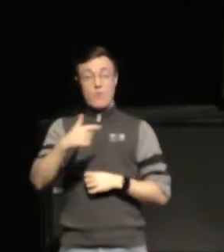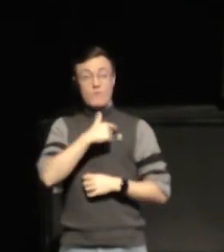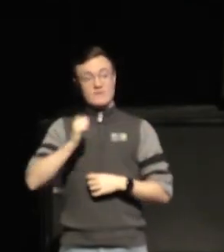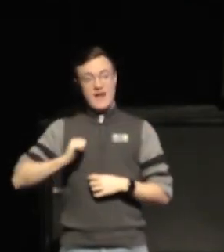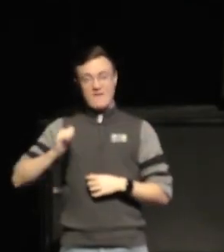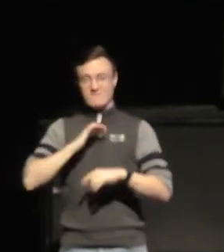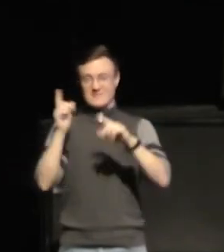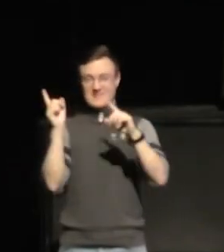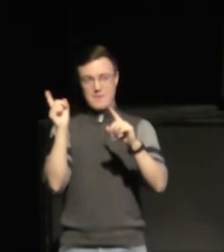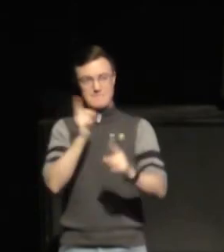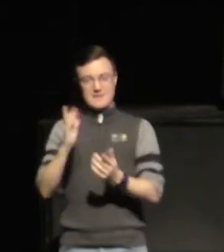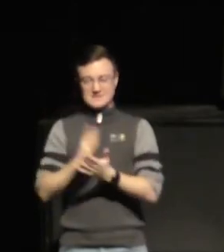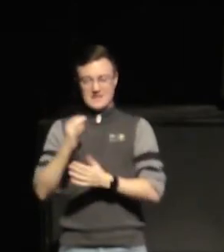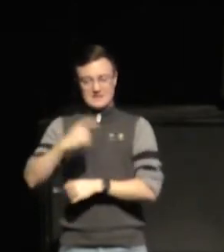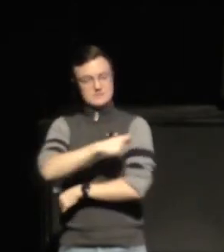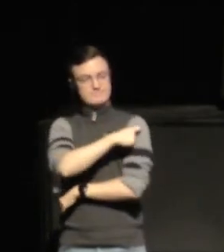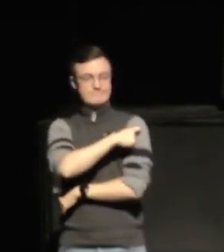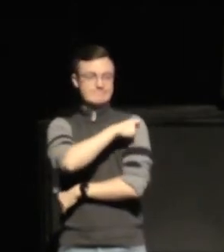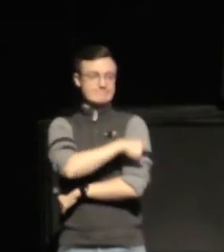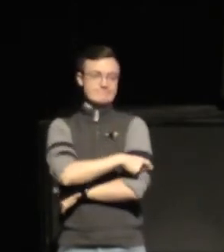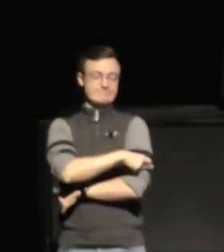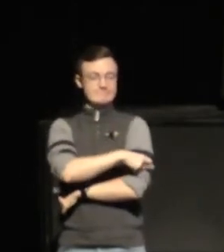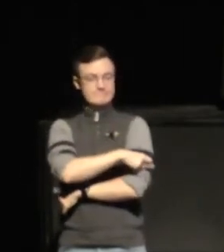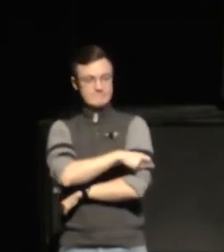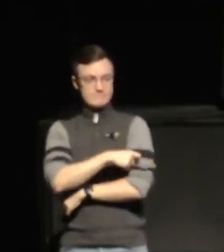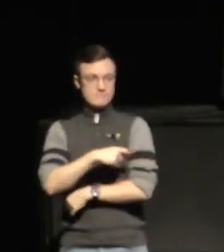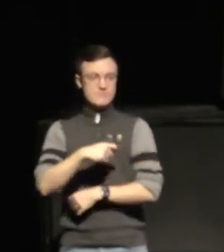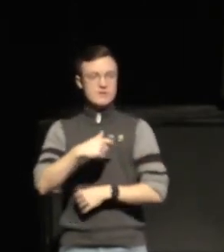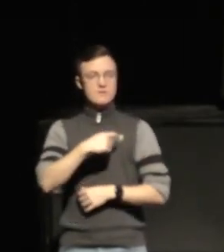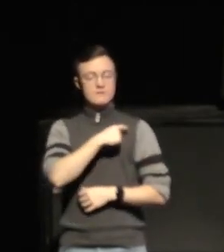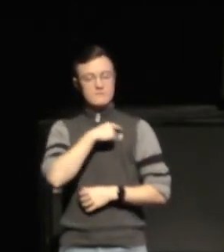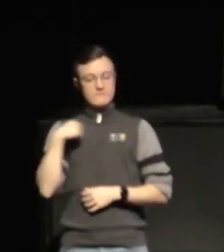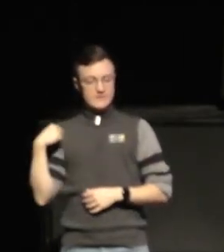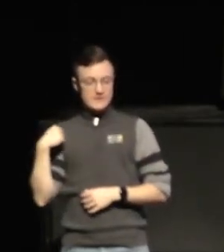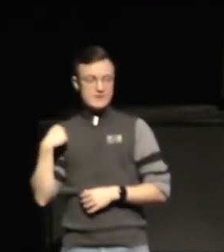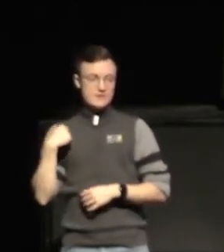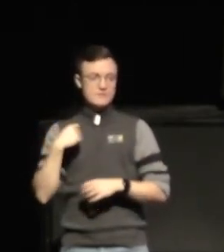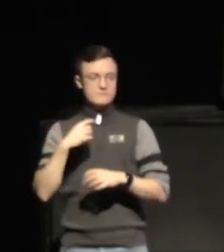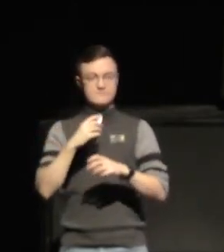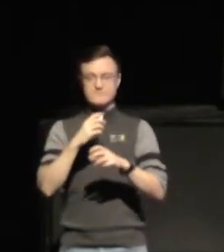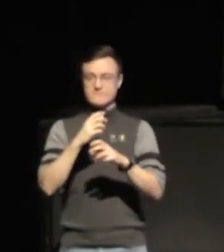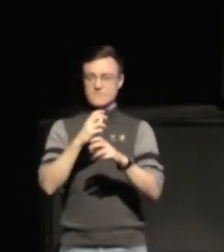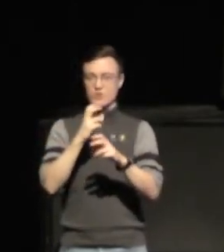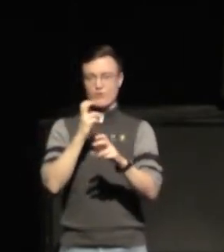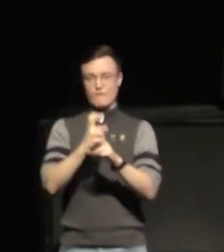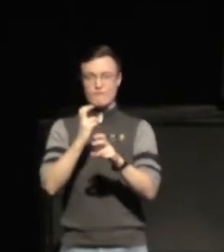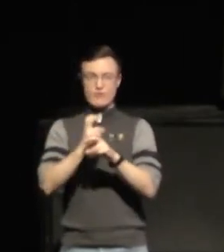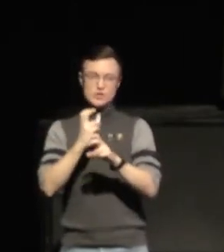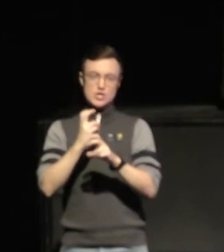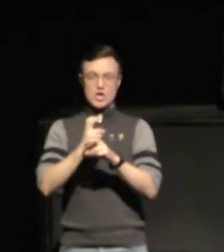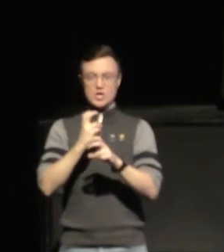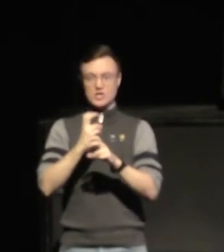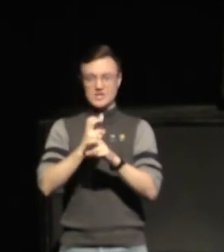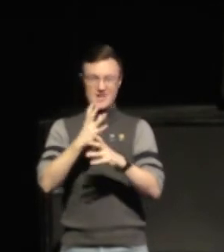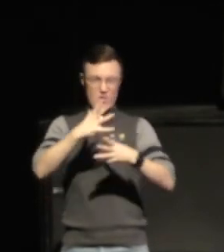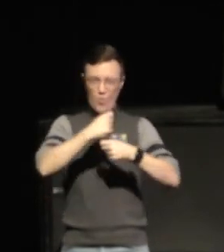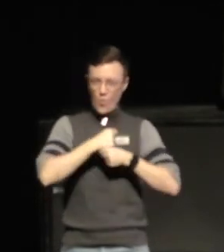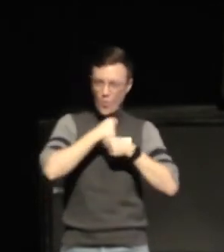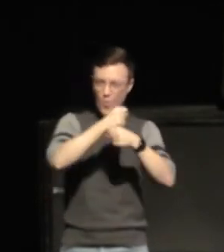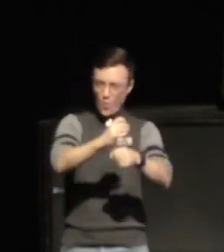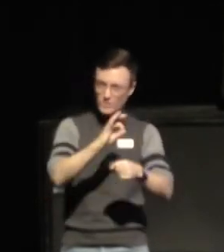relationships between humans and nature as well. Increasingly, we're trying to marry those two agendas